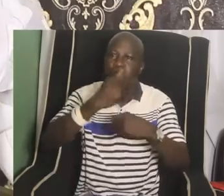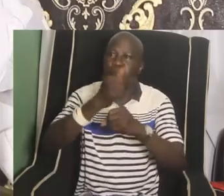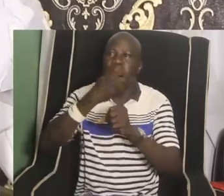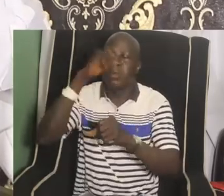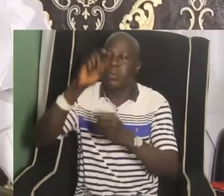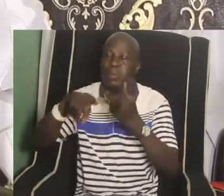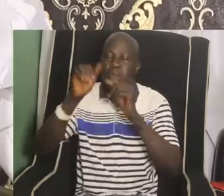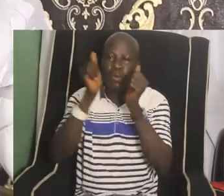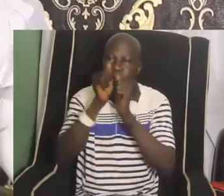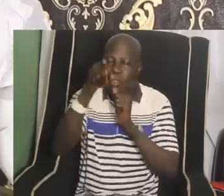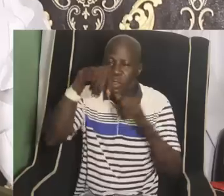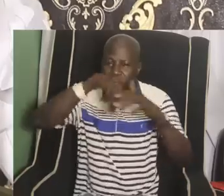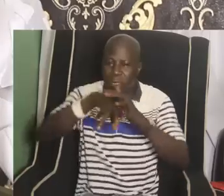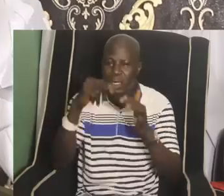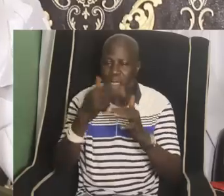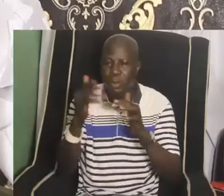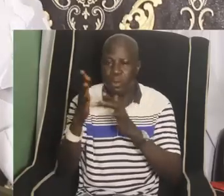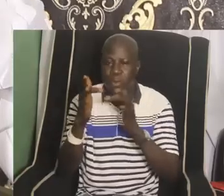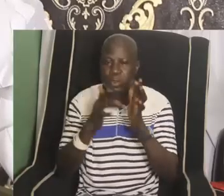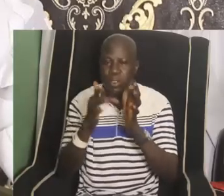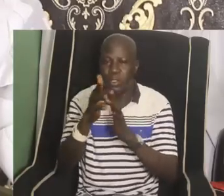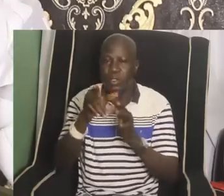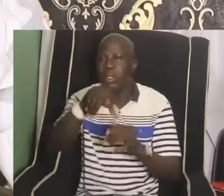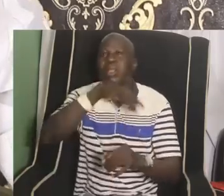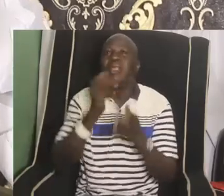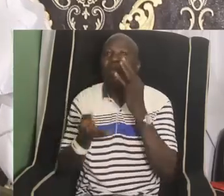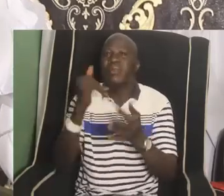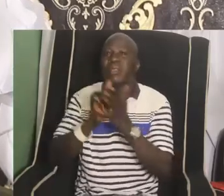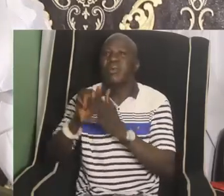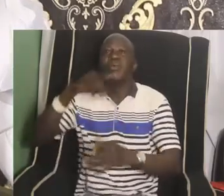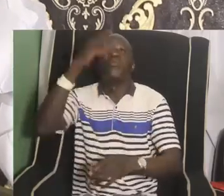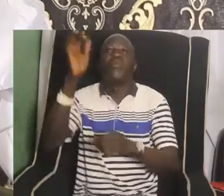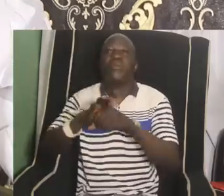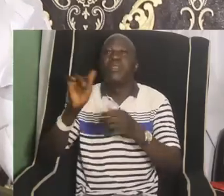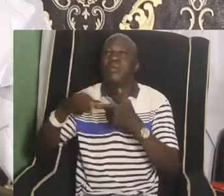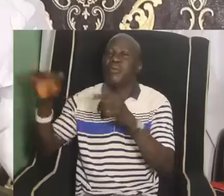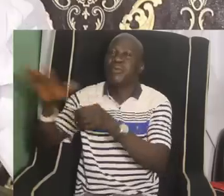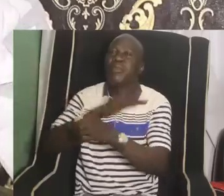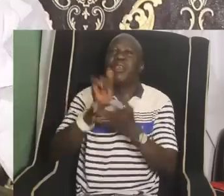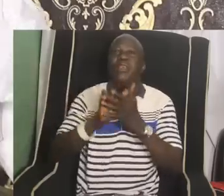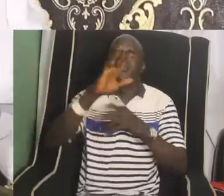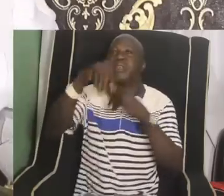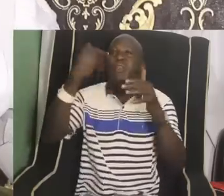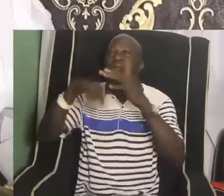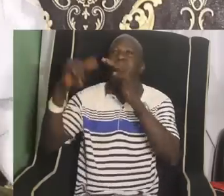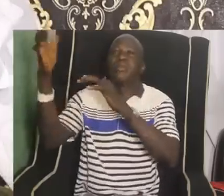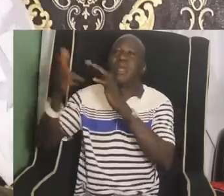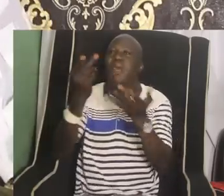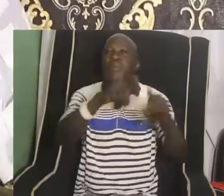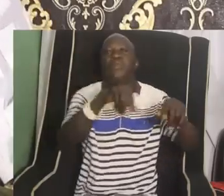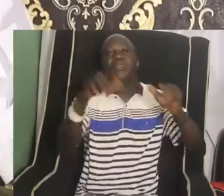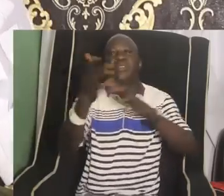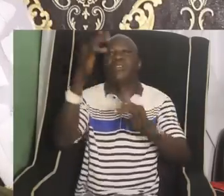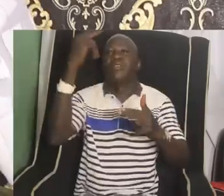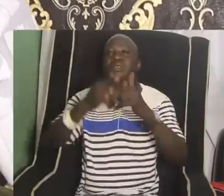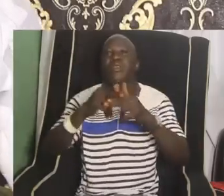fun the one that make covenant with loruko jesus in the name of jesus ye leri yen yo se that promise will be fulfilled leri ira de se loruko jesus